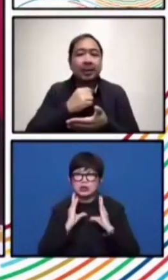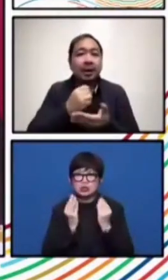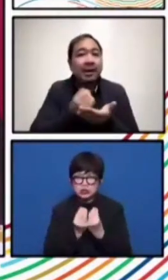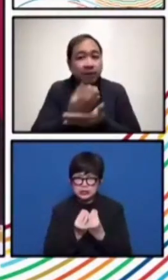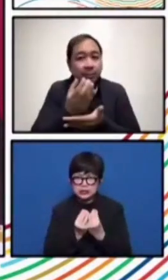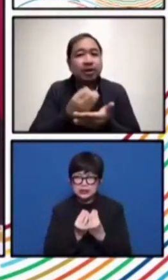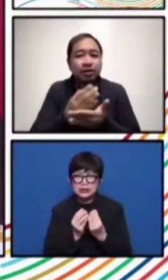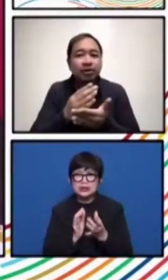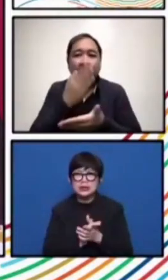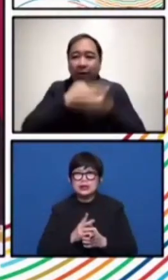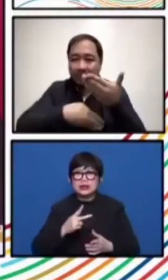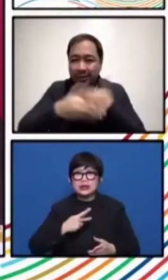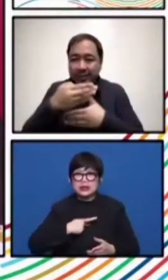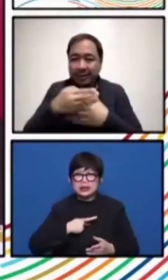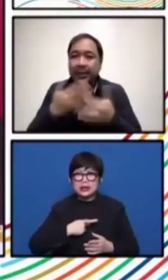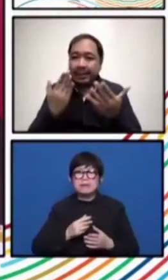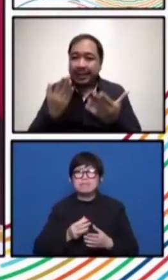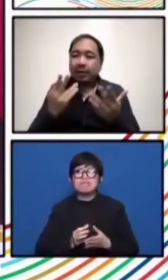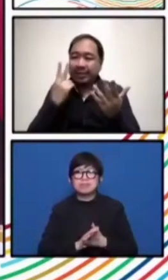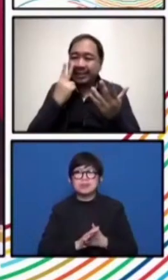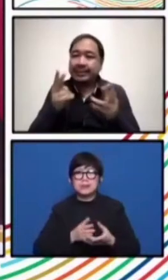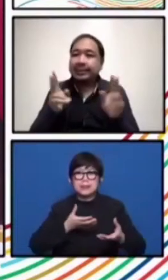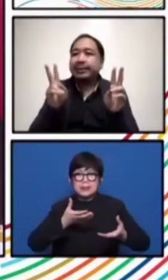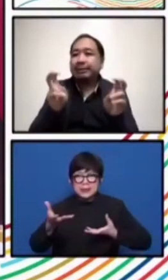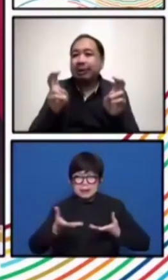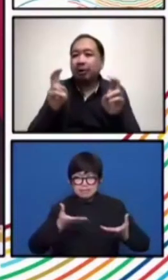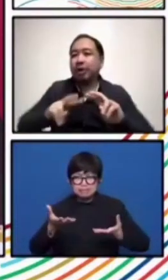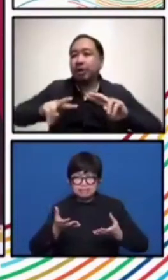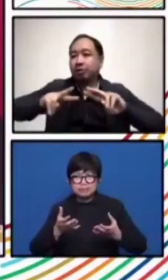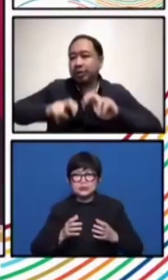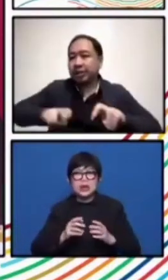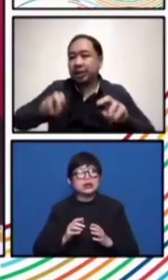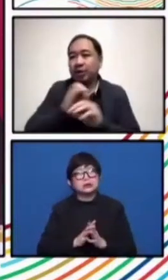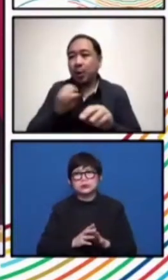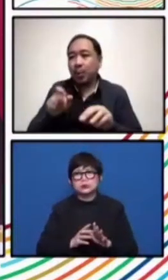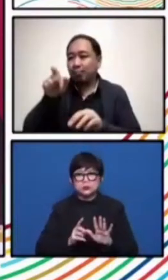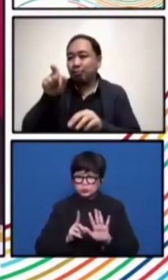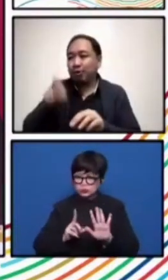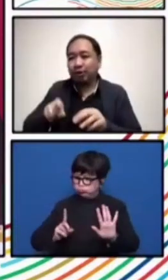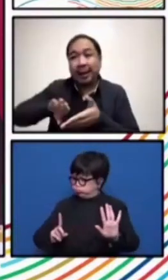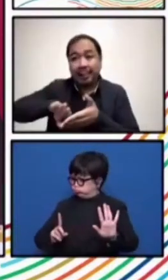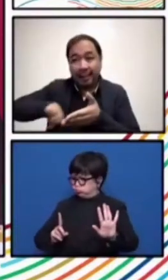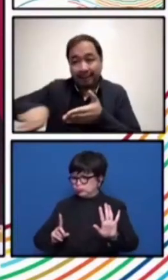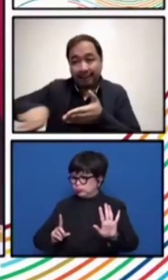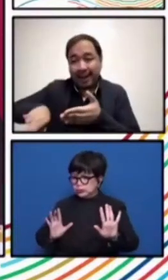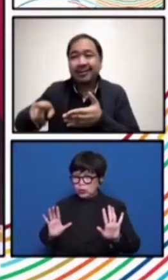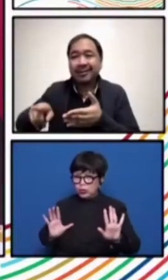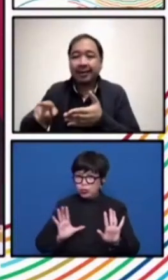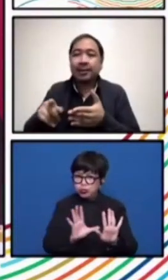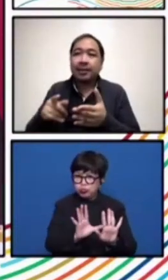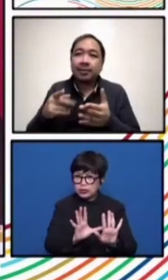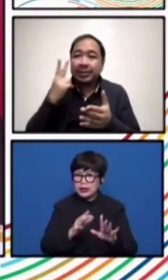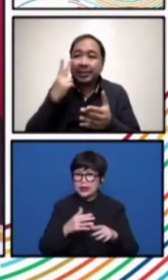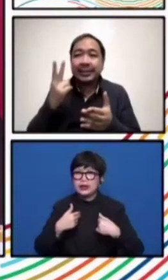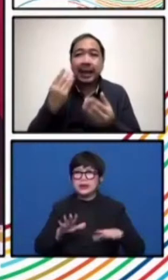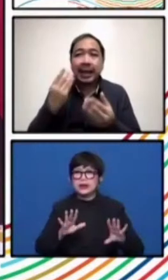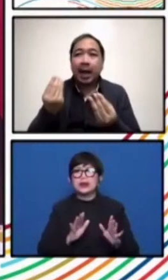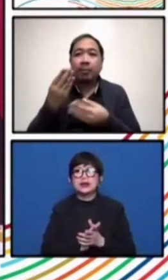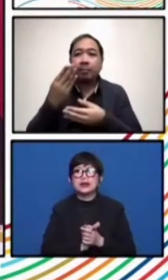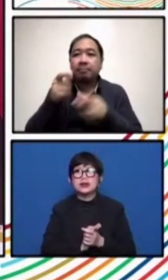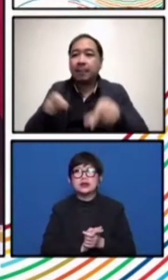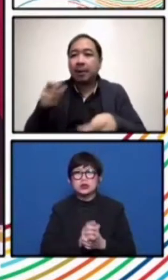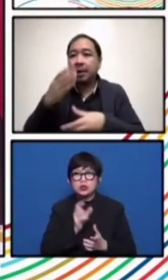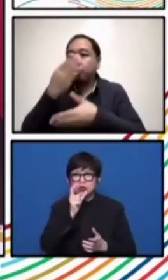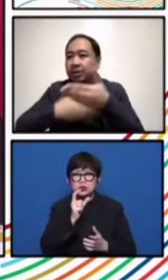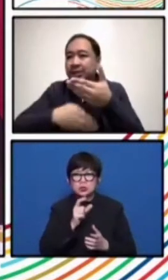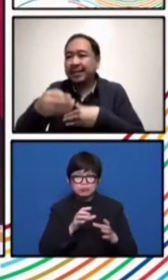on leaving no one behind study again with a dedicated component on people with a disability and also trying